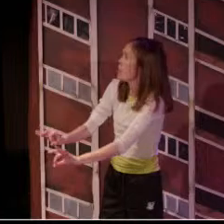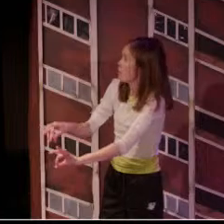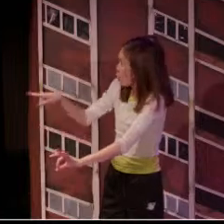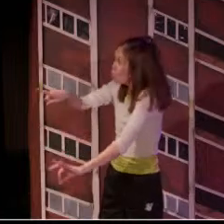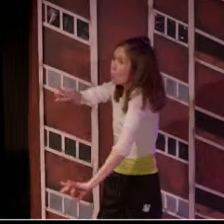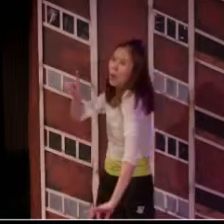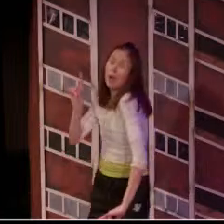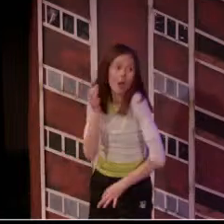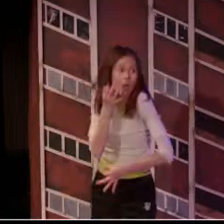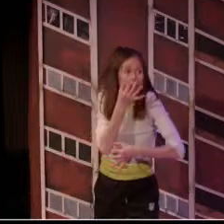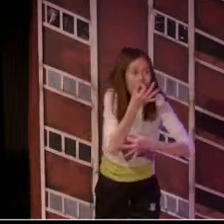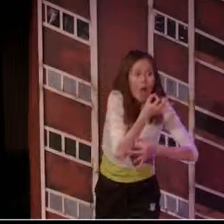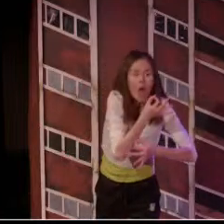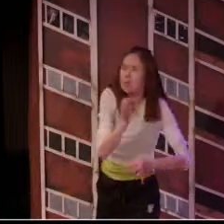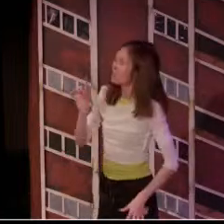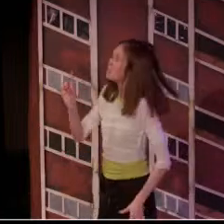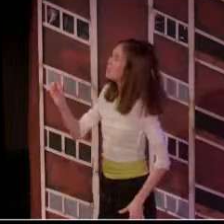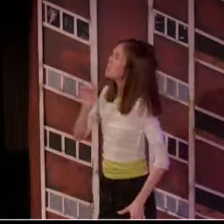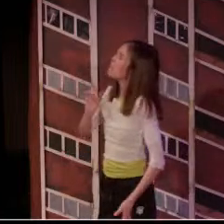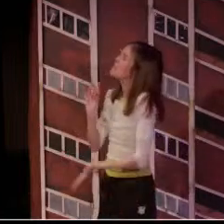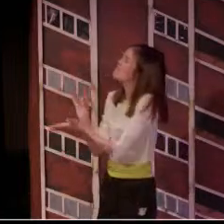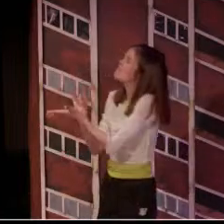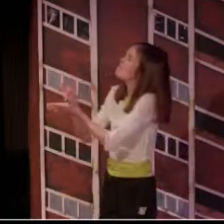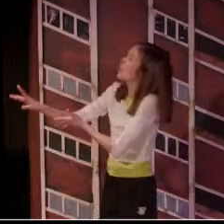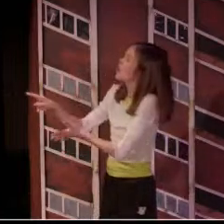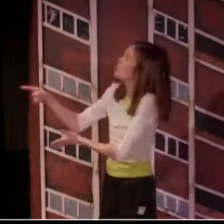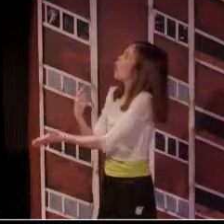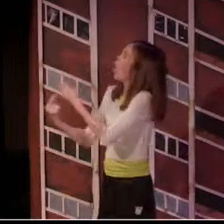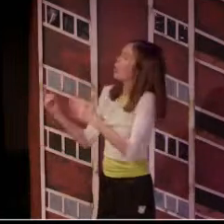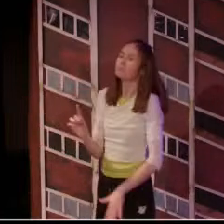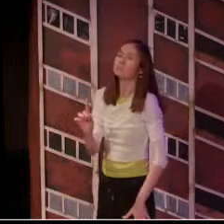me in this. Now, follow us to the park.